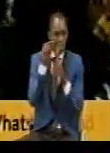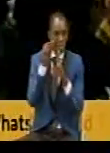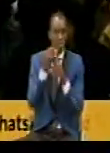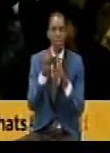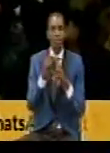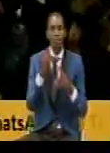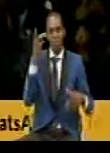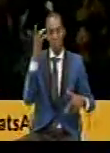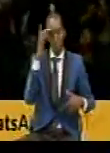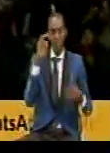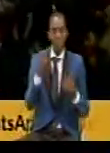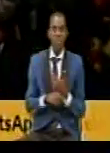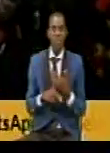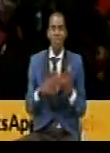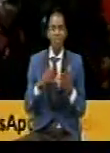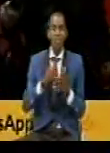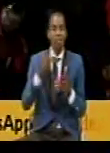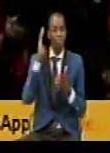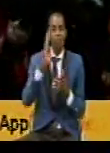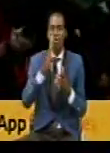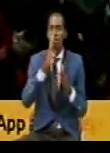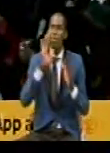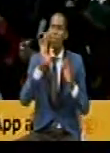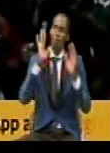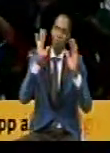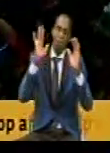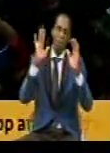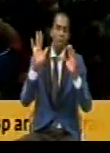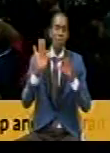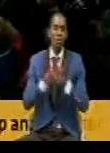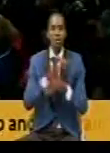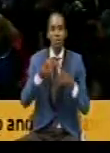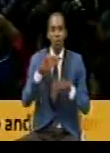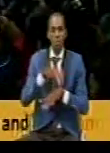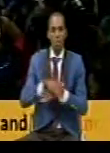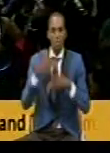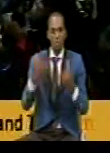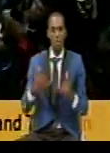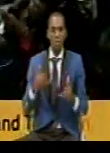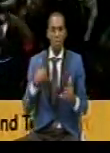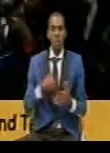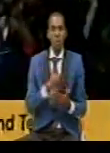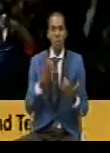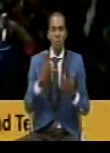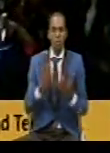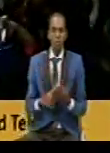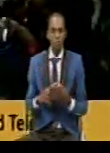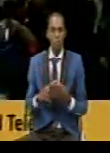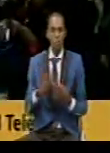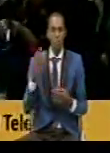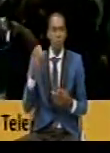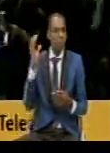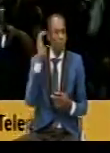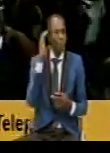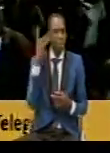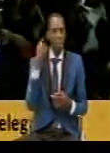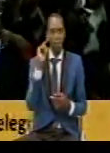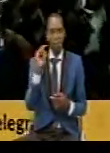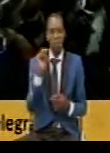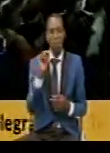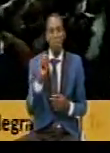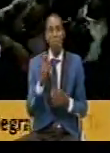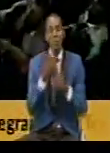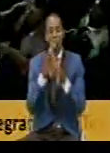us the exact sickness. So it's going to be wonderful tonight. We are going to start listening to